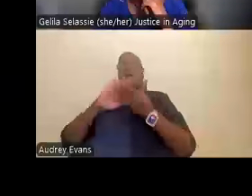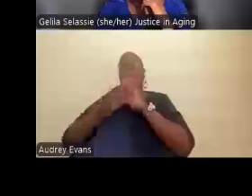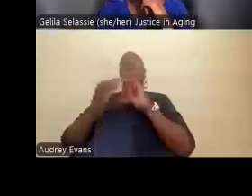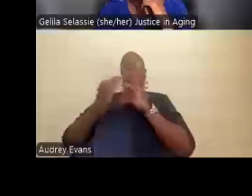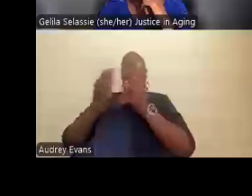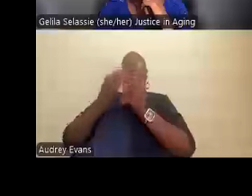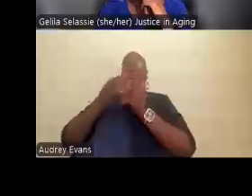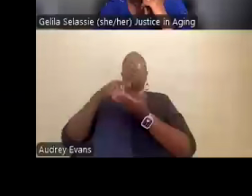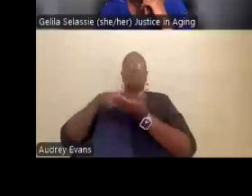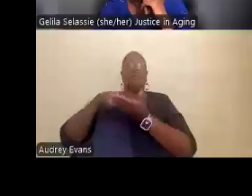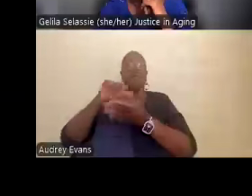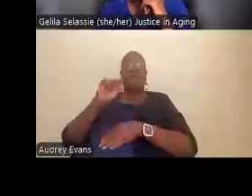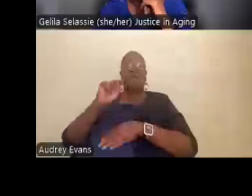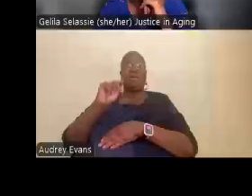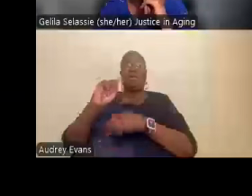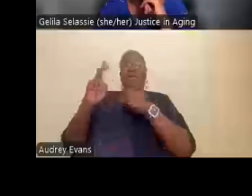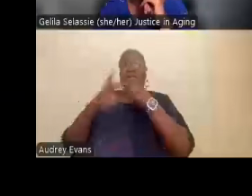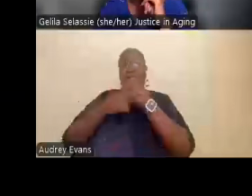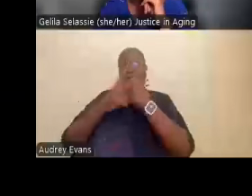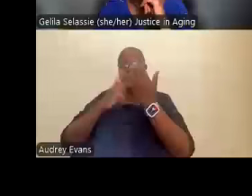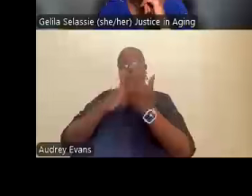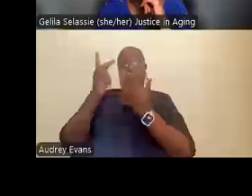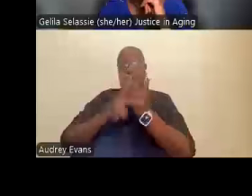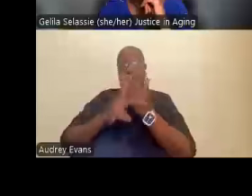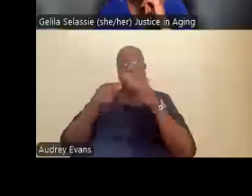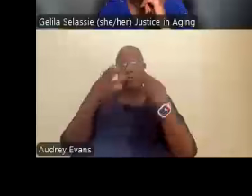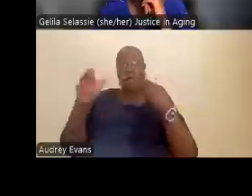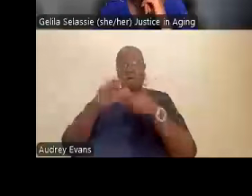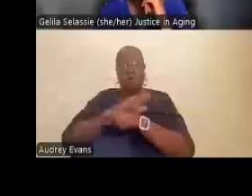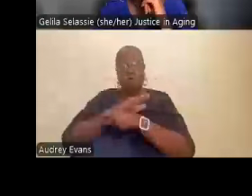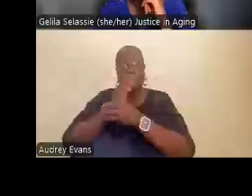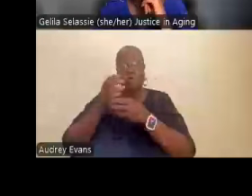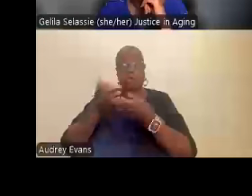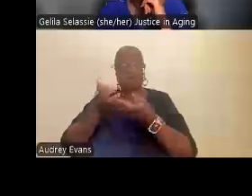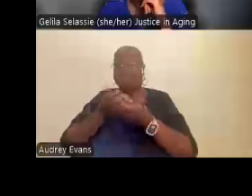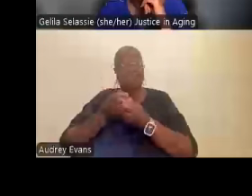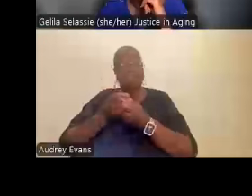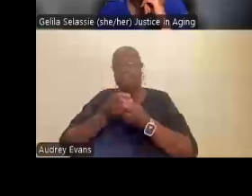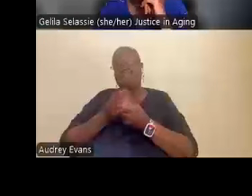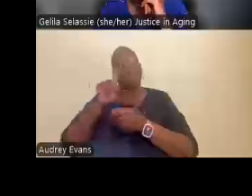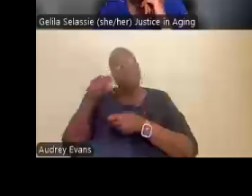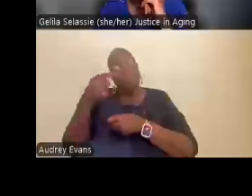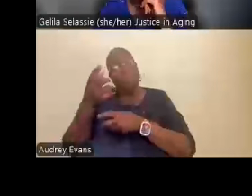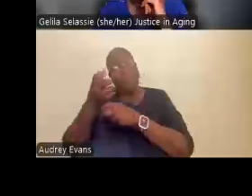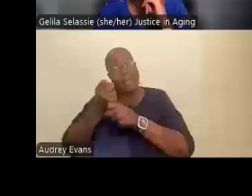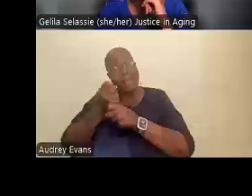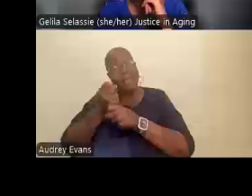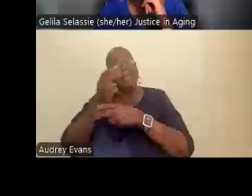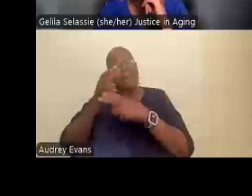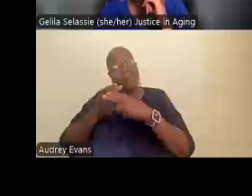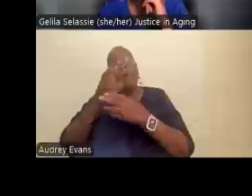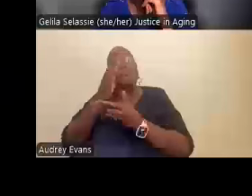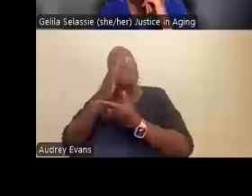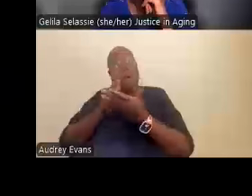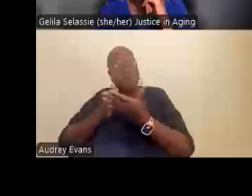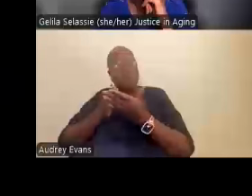Medicare savings programs do not provide full Medicaid coverage. So this group are called partial duals because